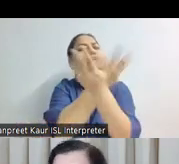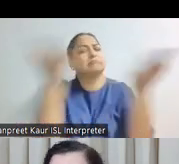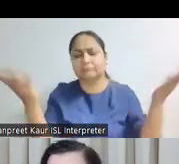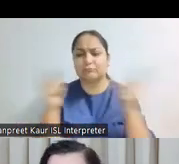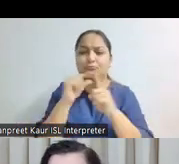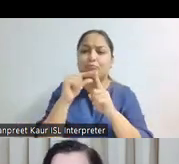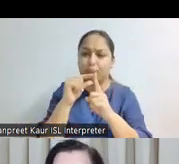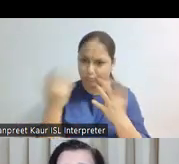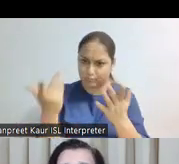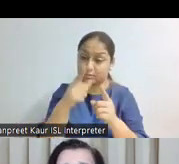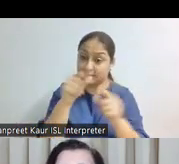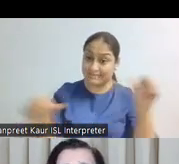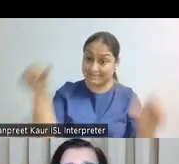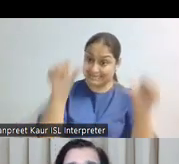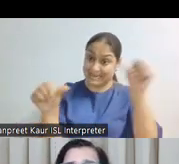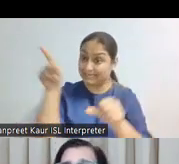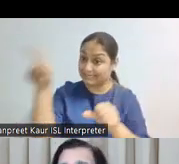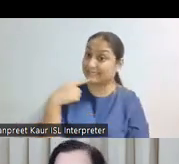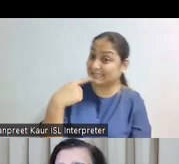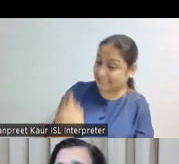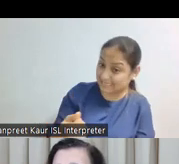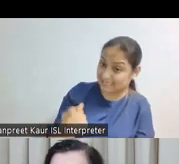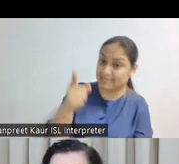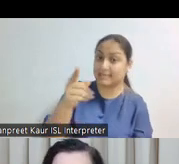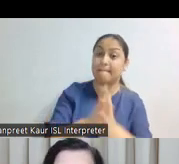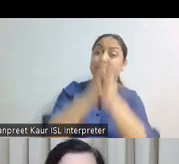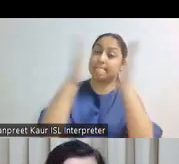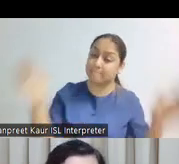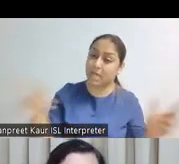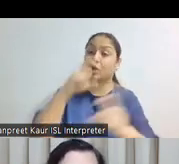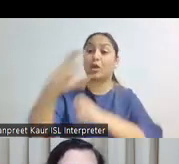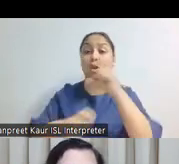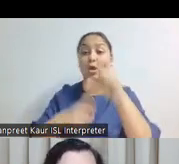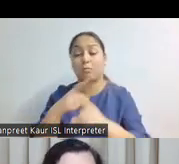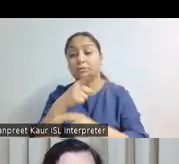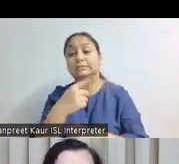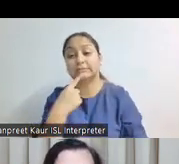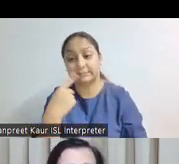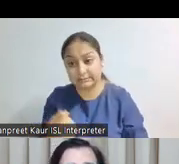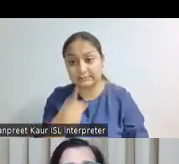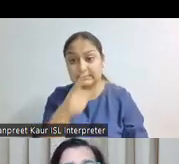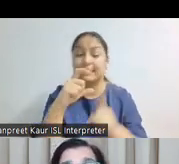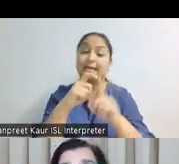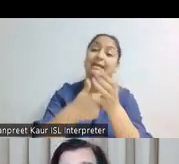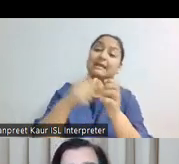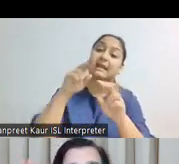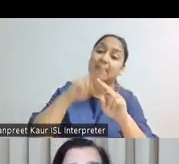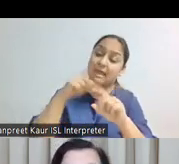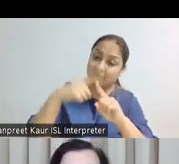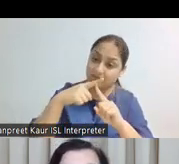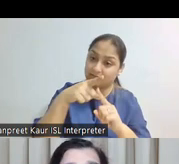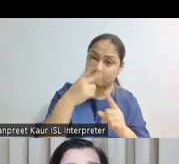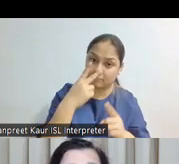a scientist saying, this is the biggest corporation saying, this is a graph in which they ranked